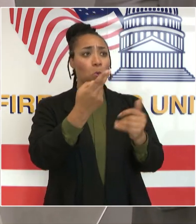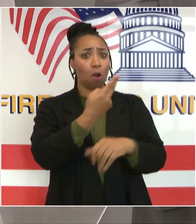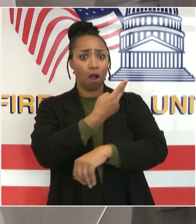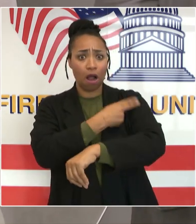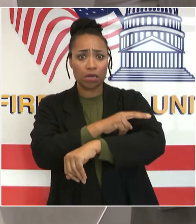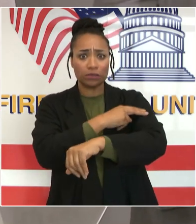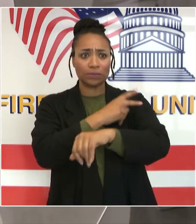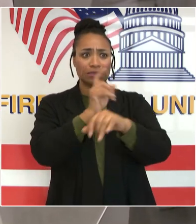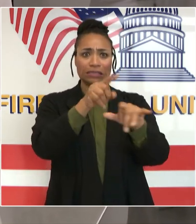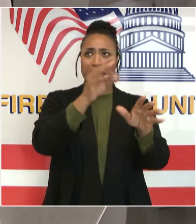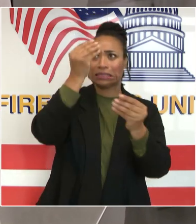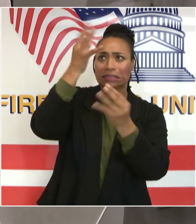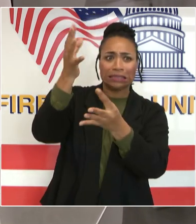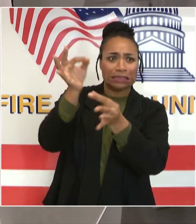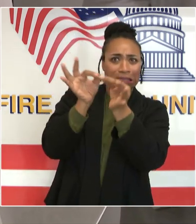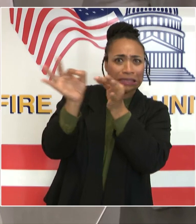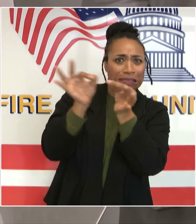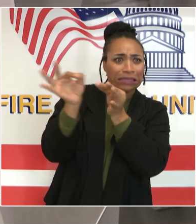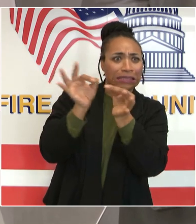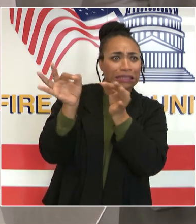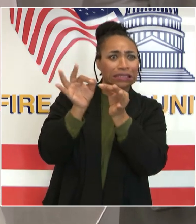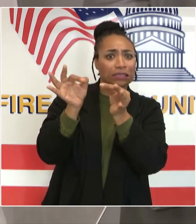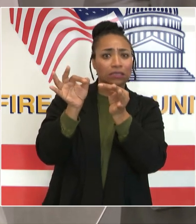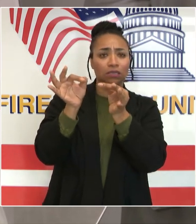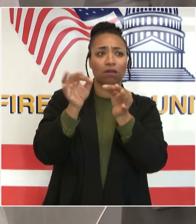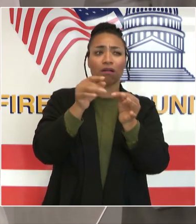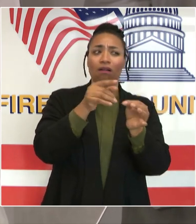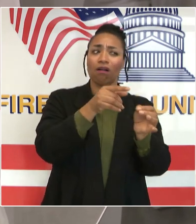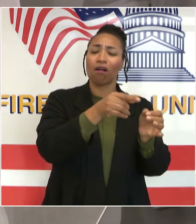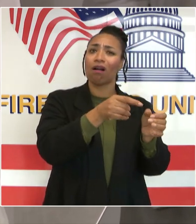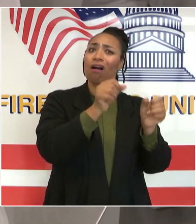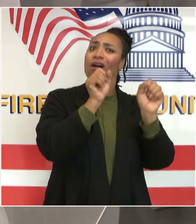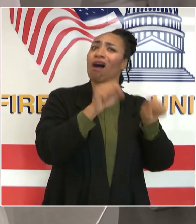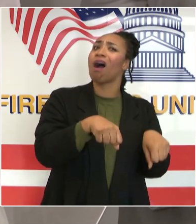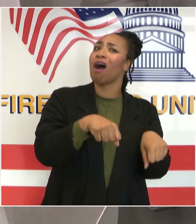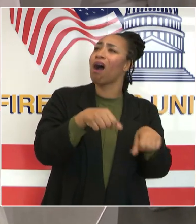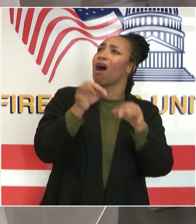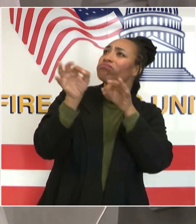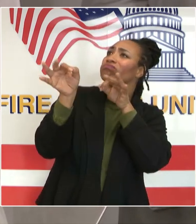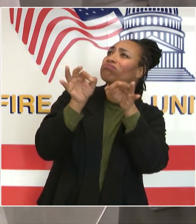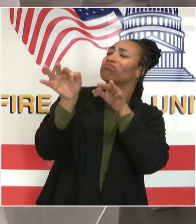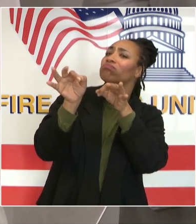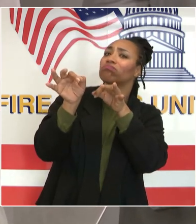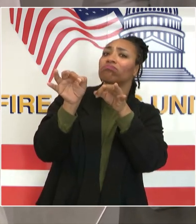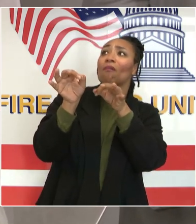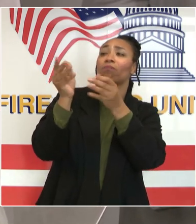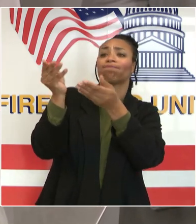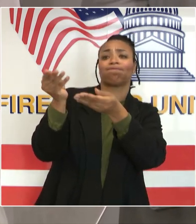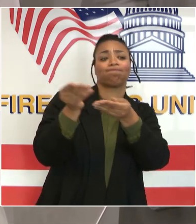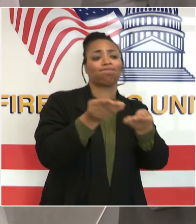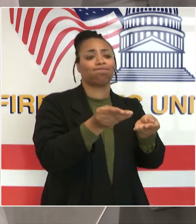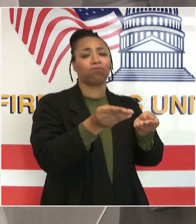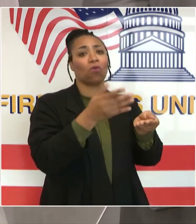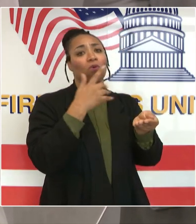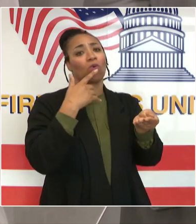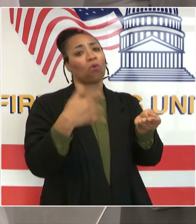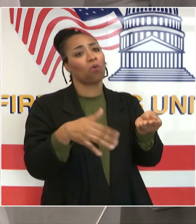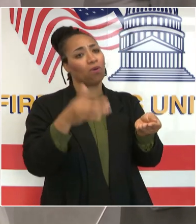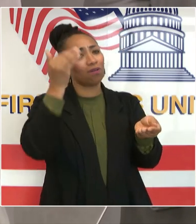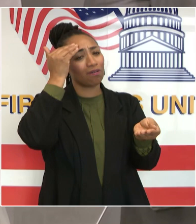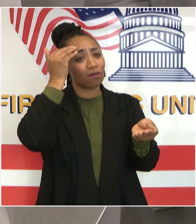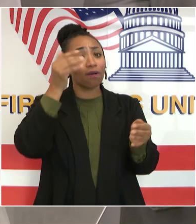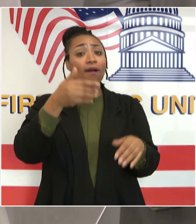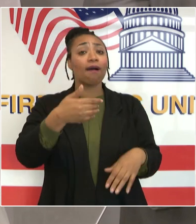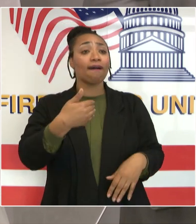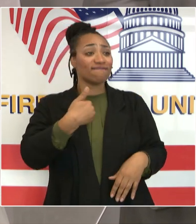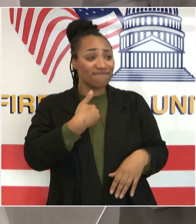lives, and they make people's lives better. We do things like pain management in the field that we never, ever thought about before, but we do that because we